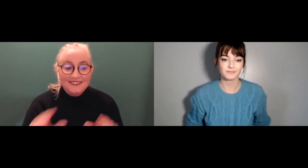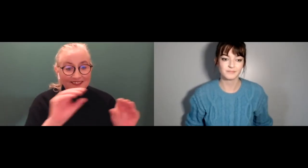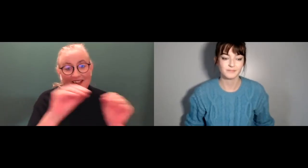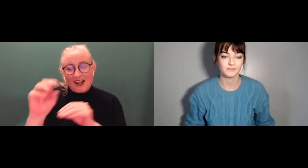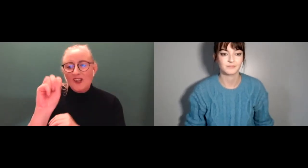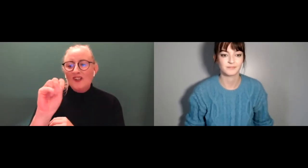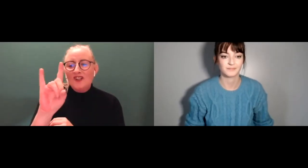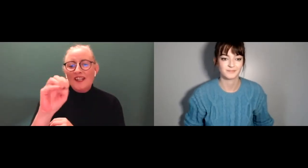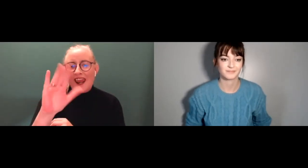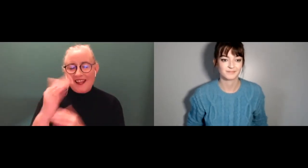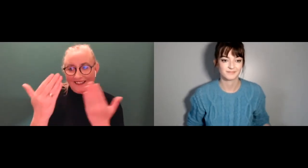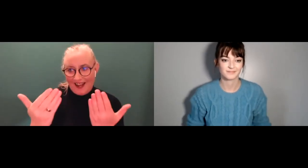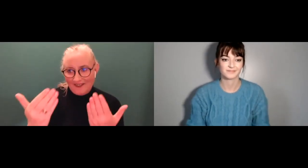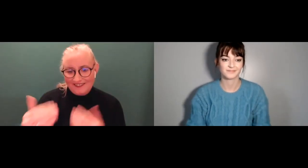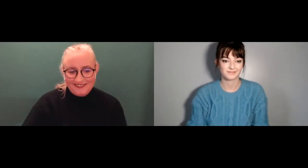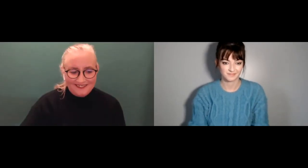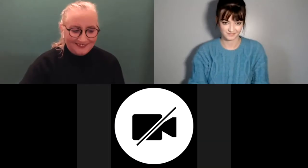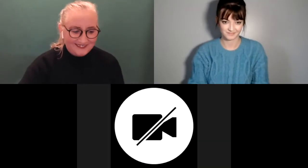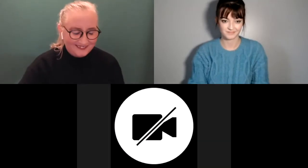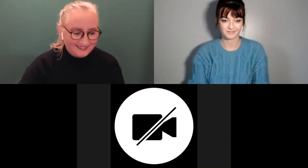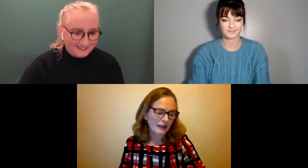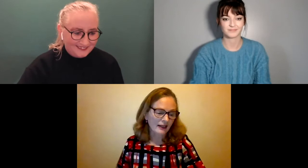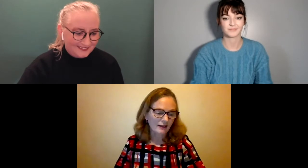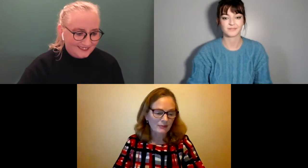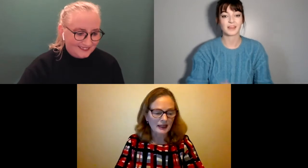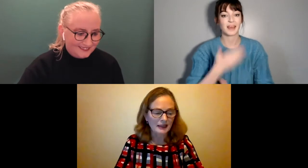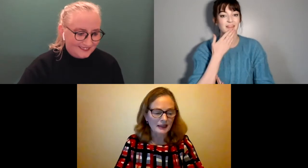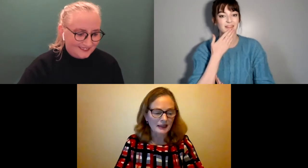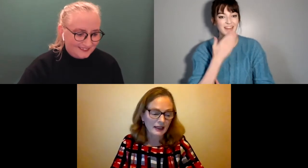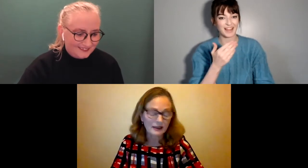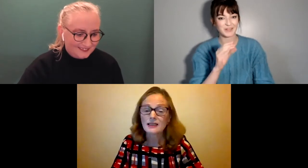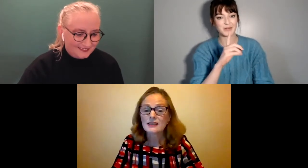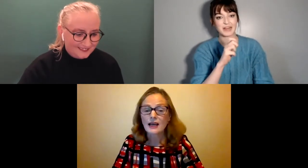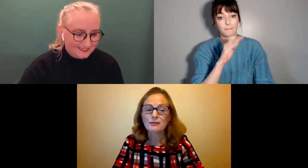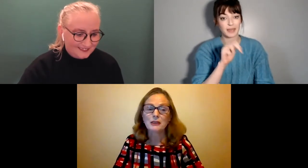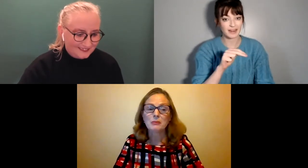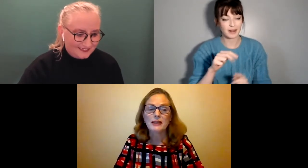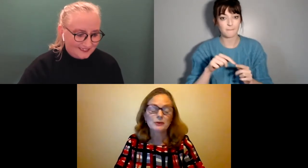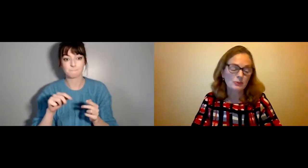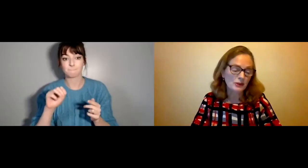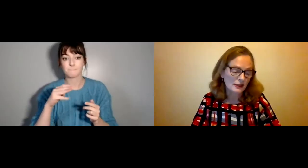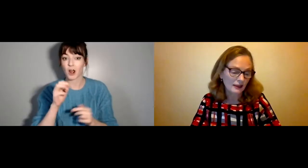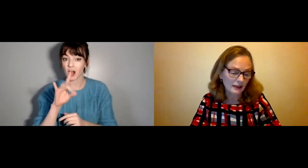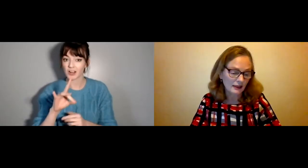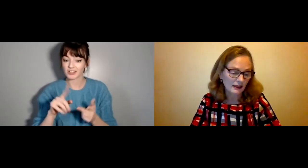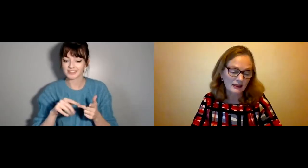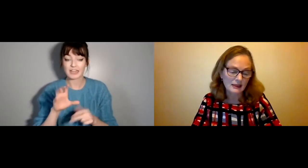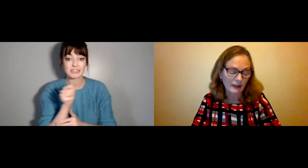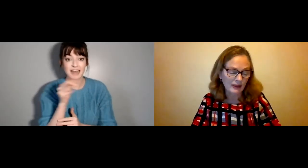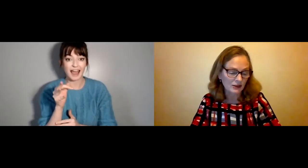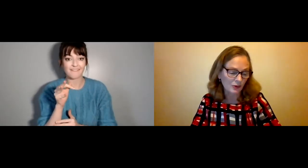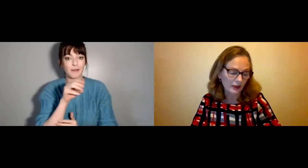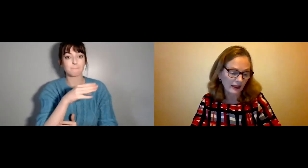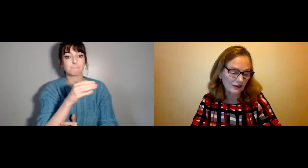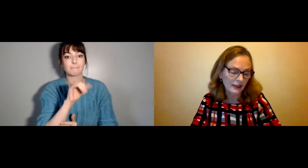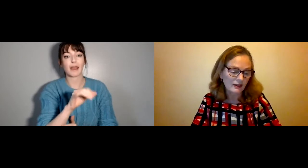So many thanks to Damien and to Mark and the staff in Mayo Community Living, and